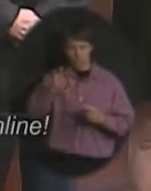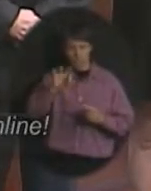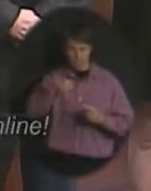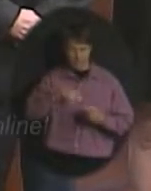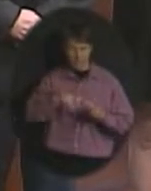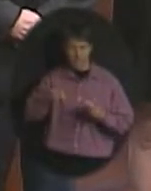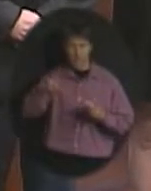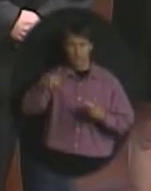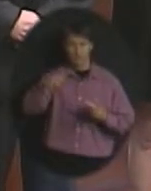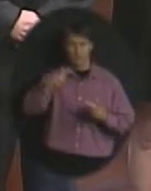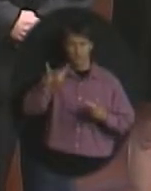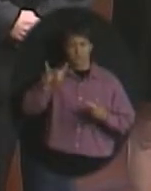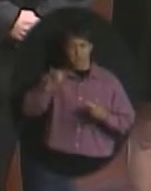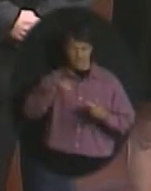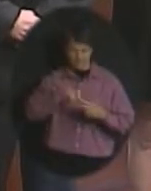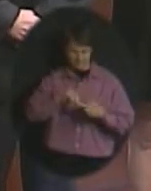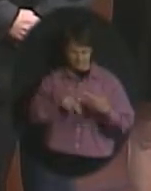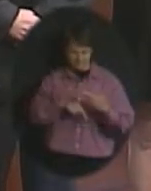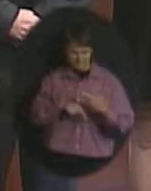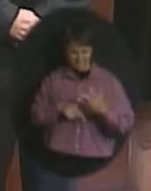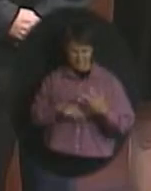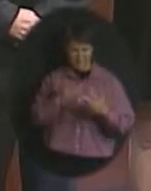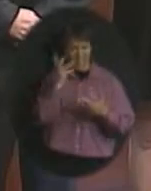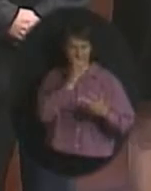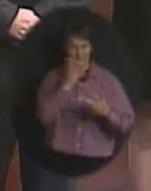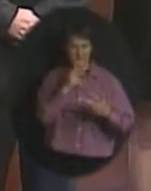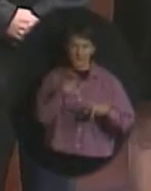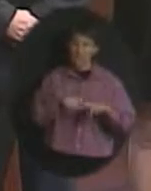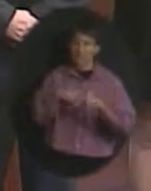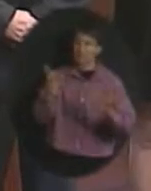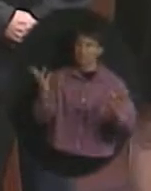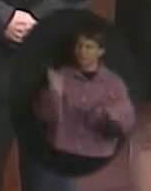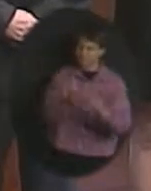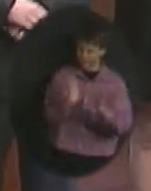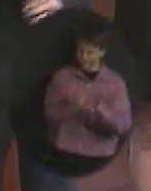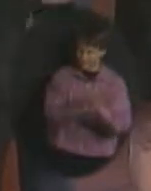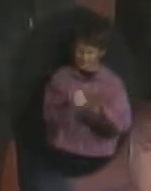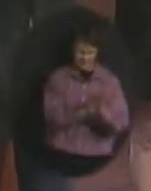and 280. We're just all going to pause on that and moan.